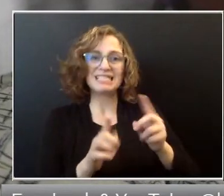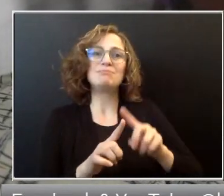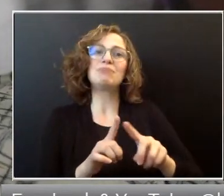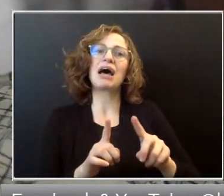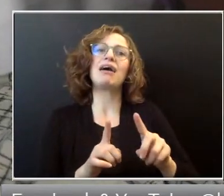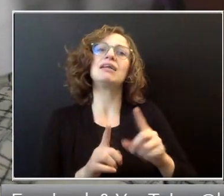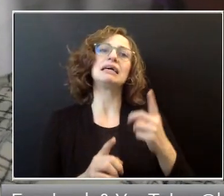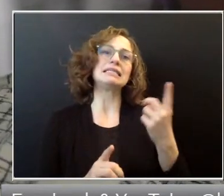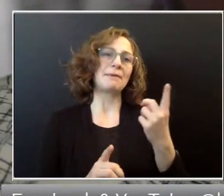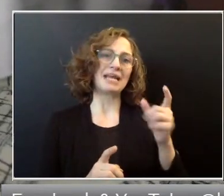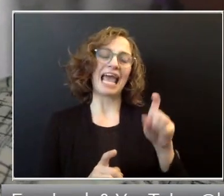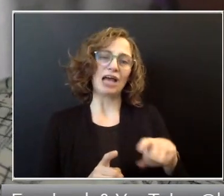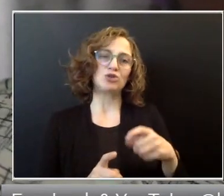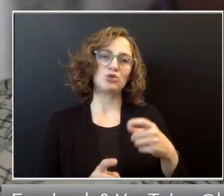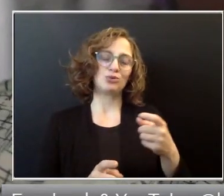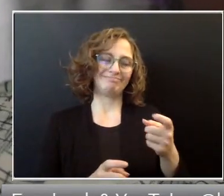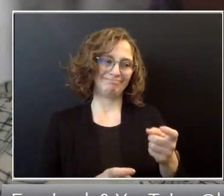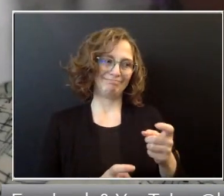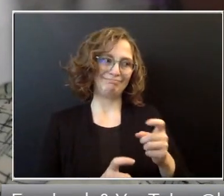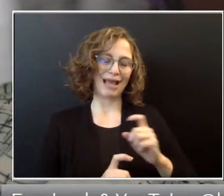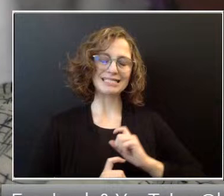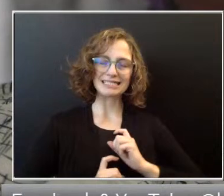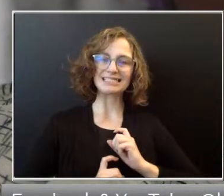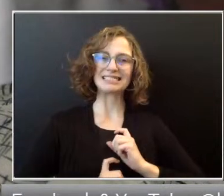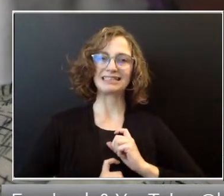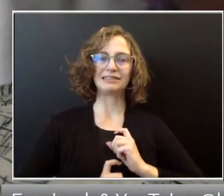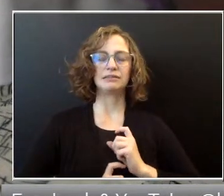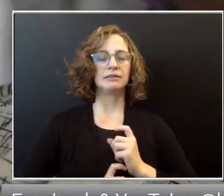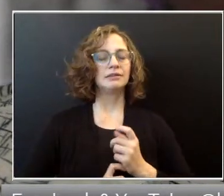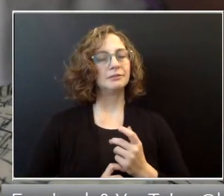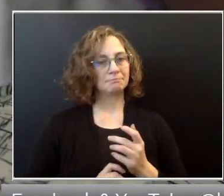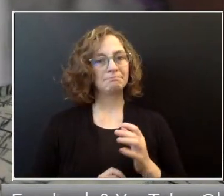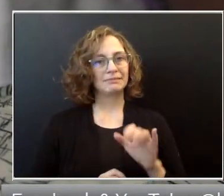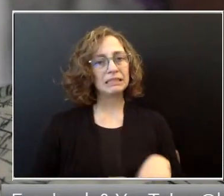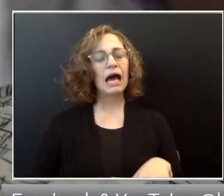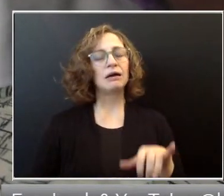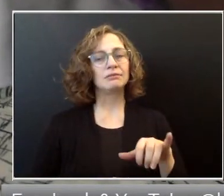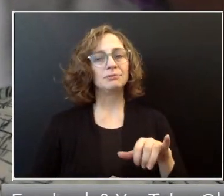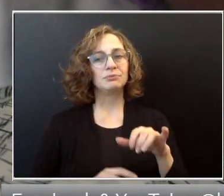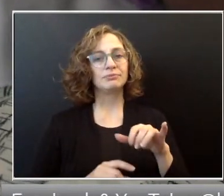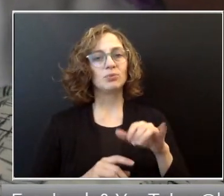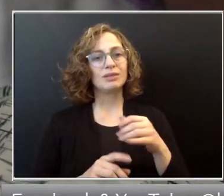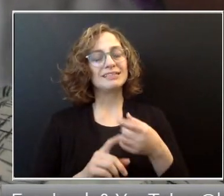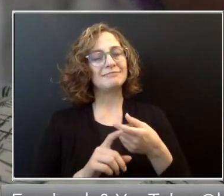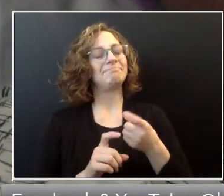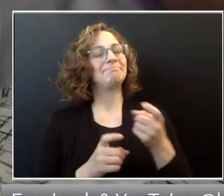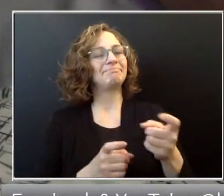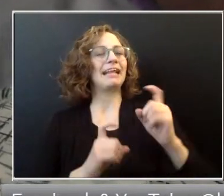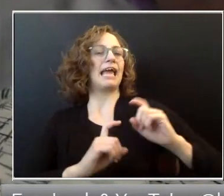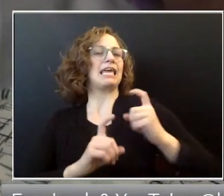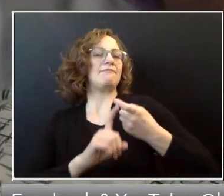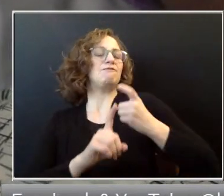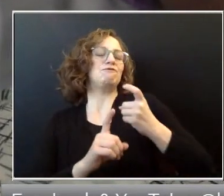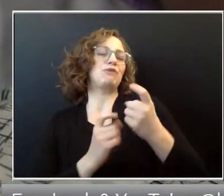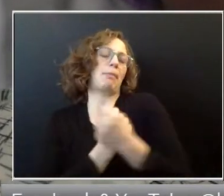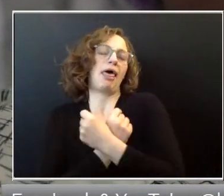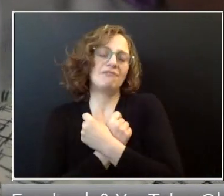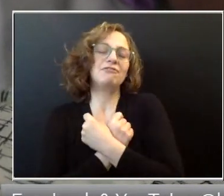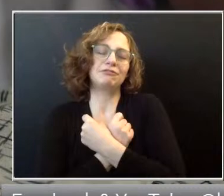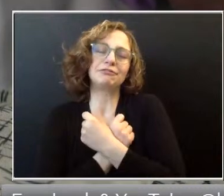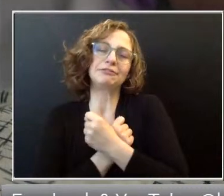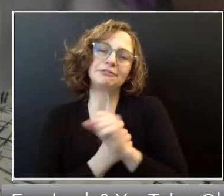along, definitely out of love, for me to be able to receive that at that particular